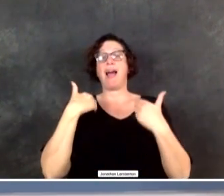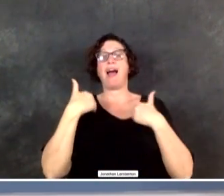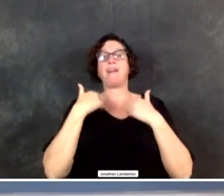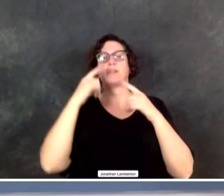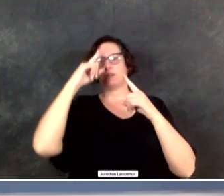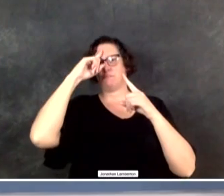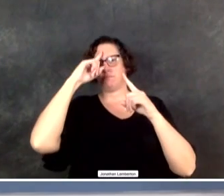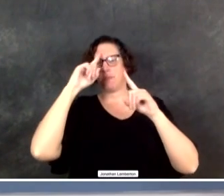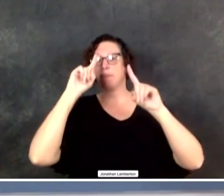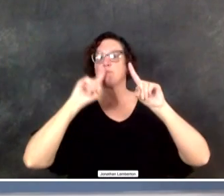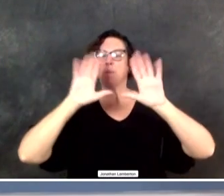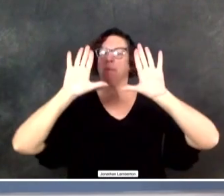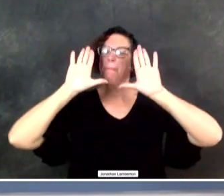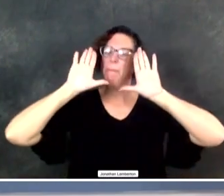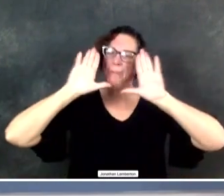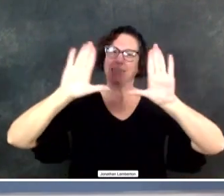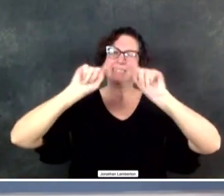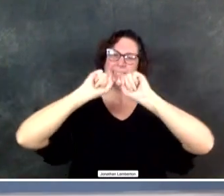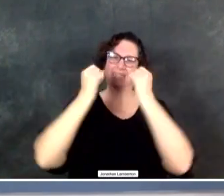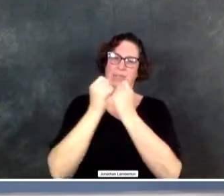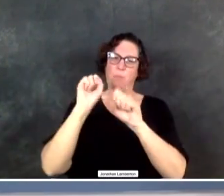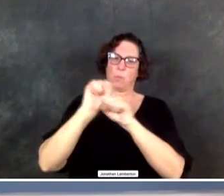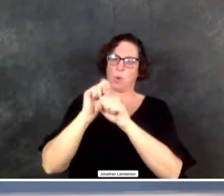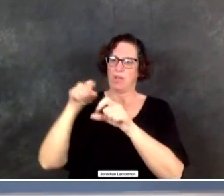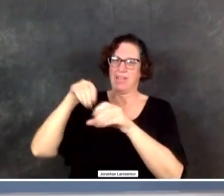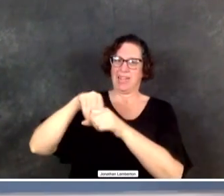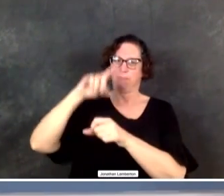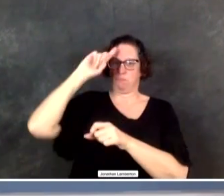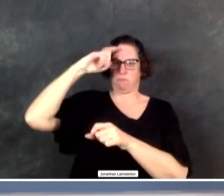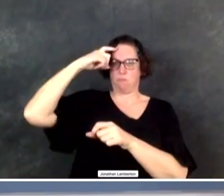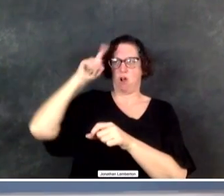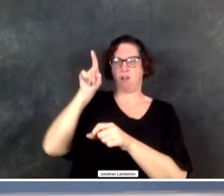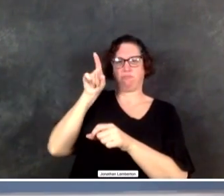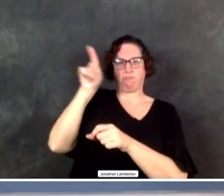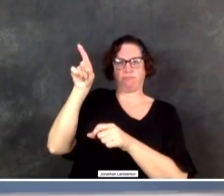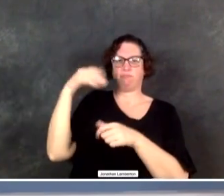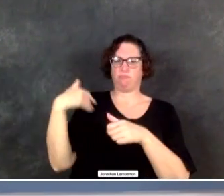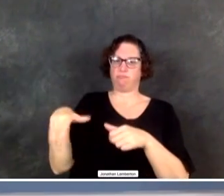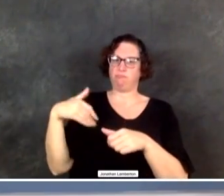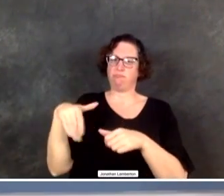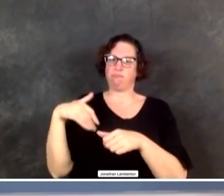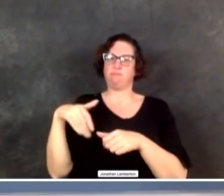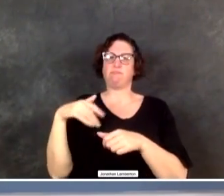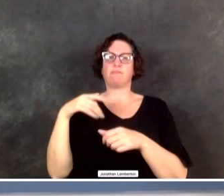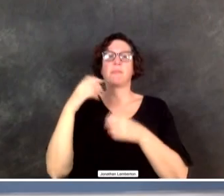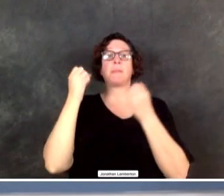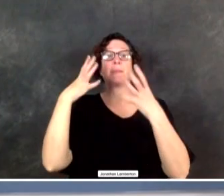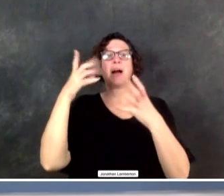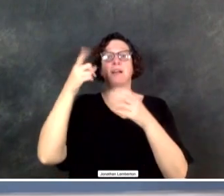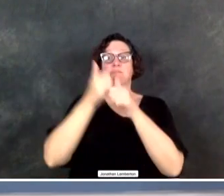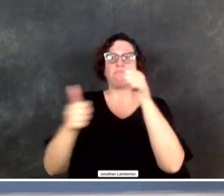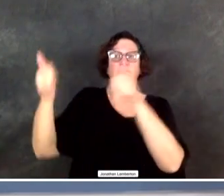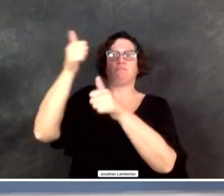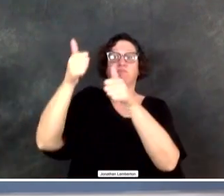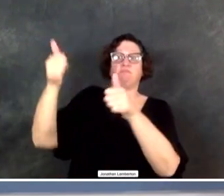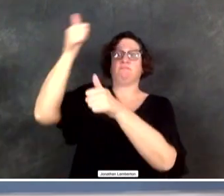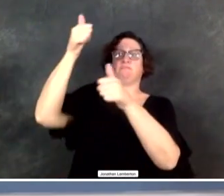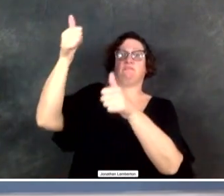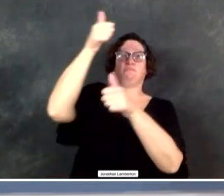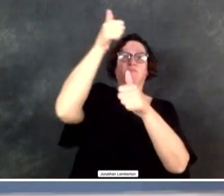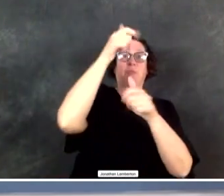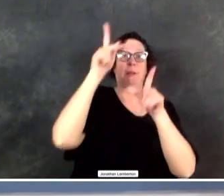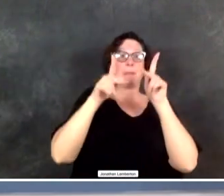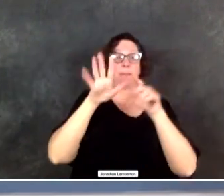team, the superintendents, the high school superintendents, District 75 superintendents, the principals. And there is